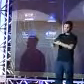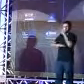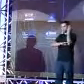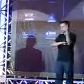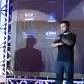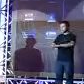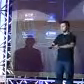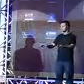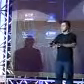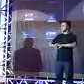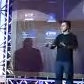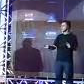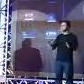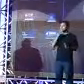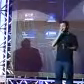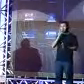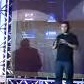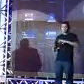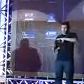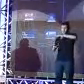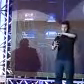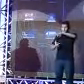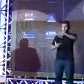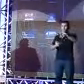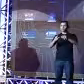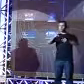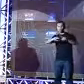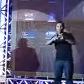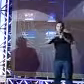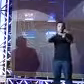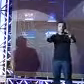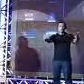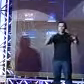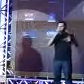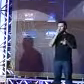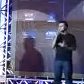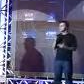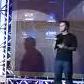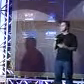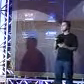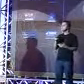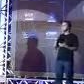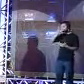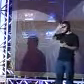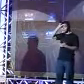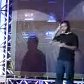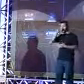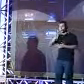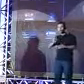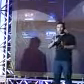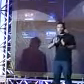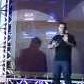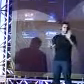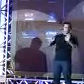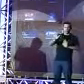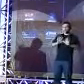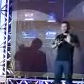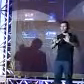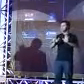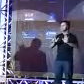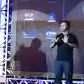in a rather uncaring manner. George Monbiot wrote a book